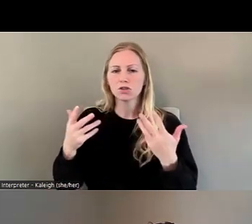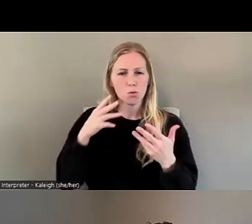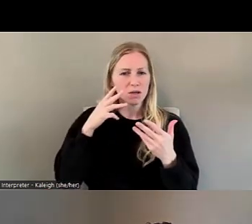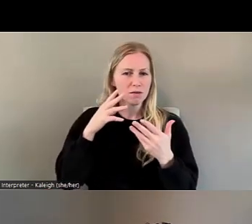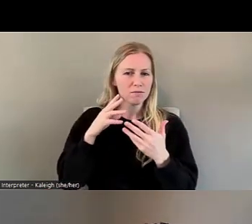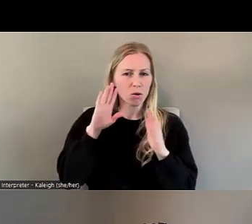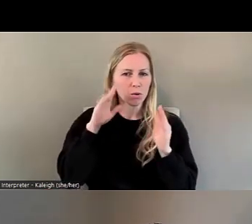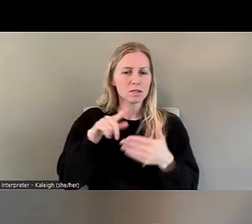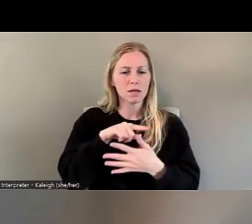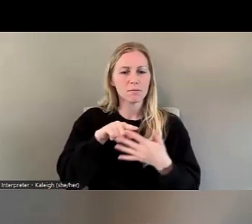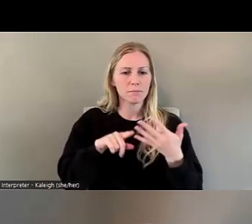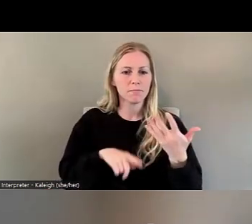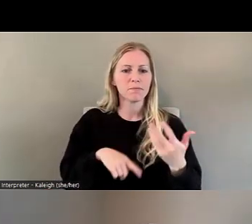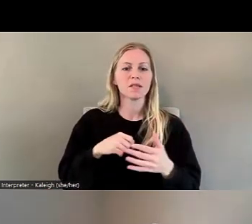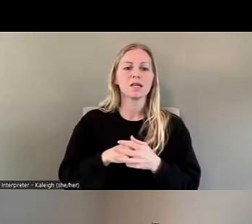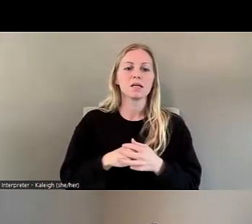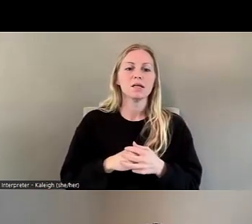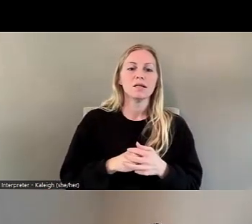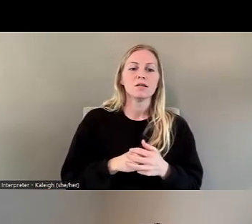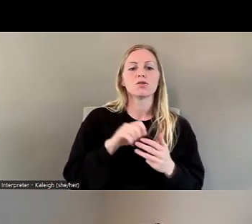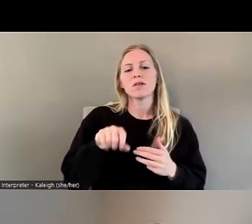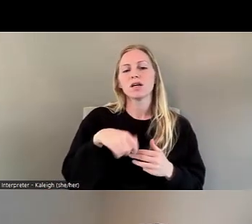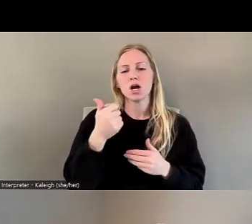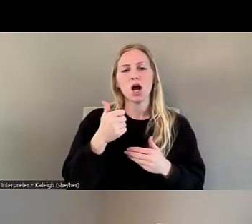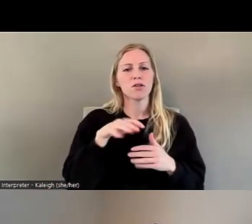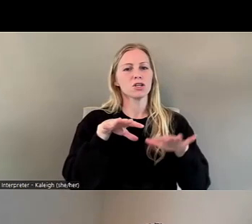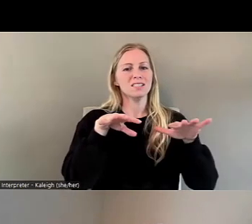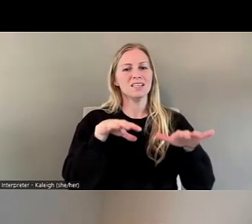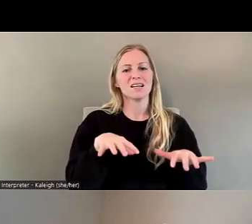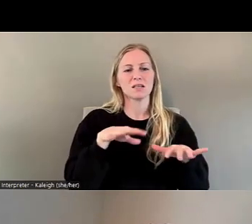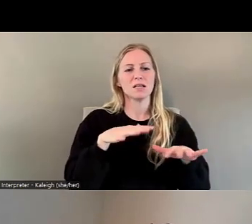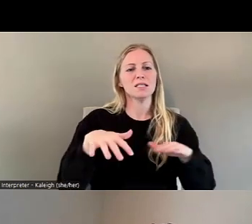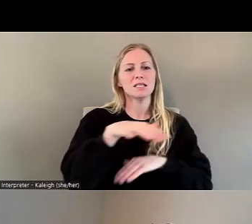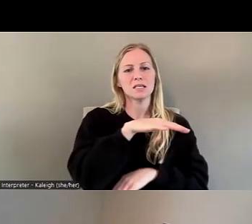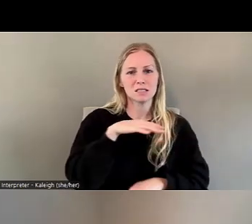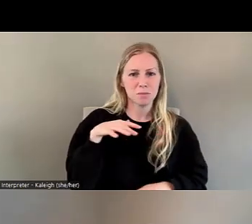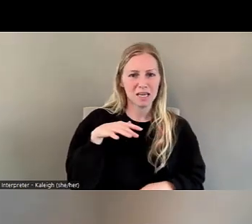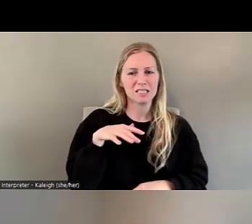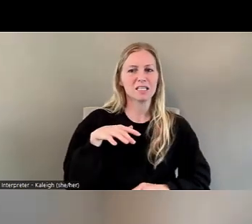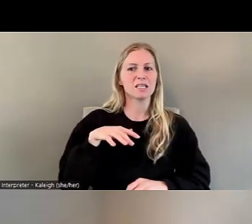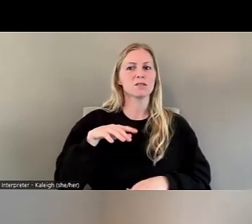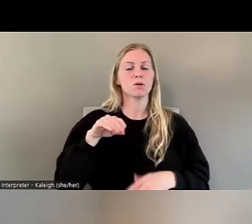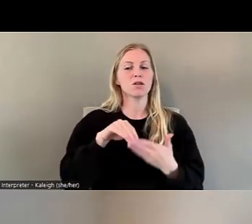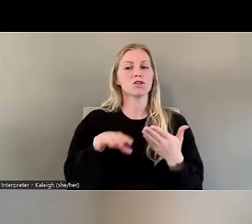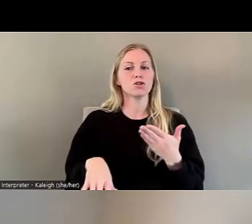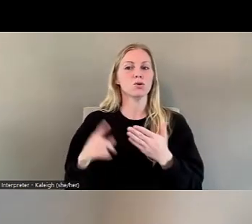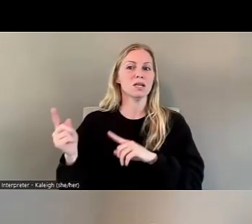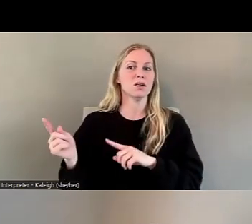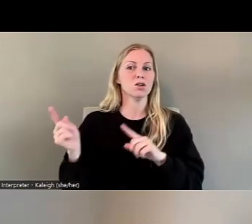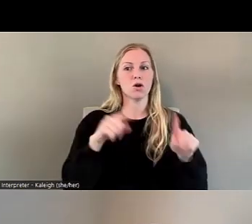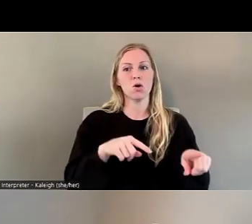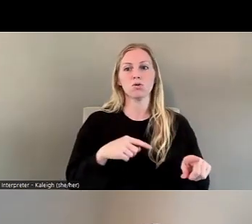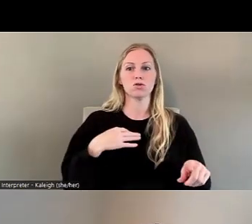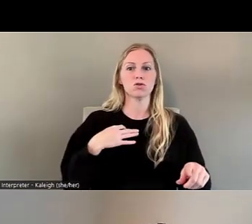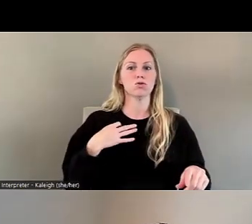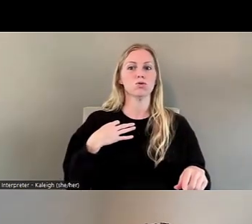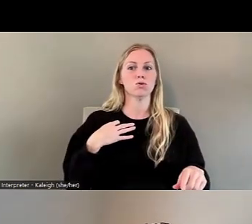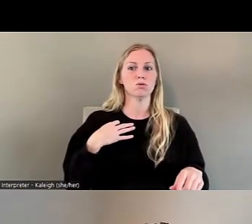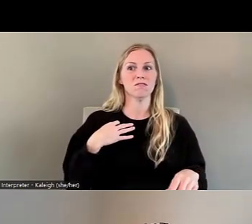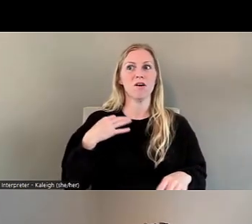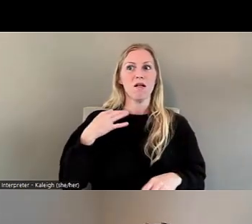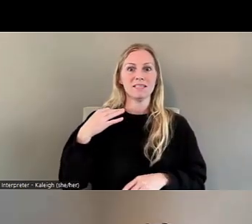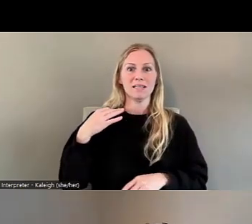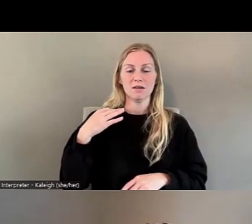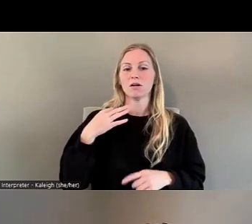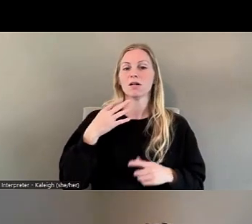where the student voluntarily goes to another location was unaffected and continues to be a viable option for behavior management